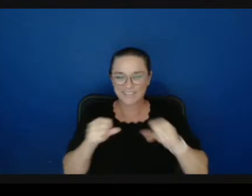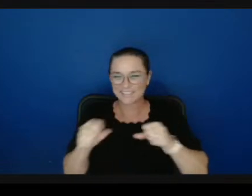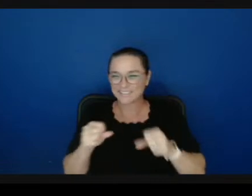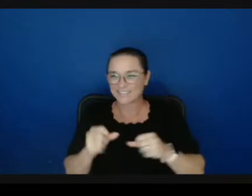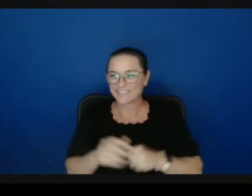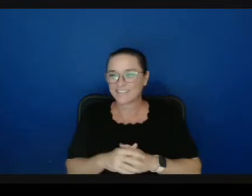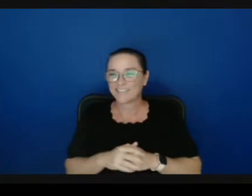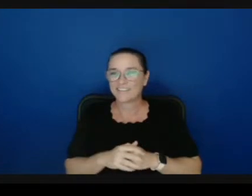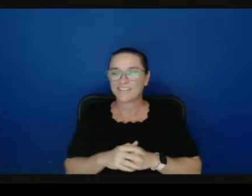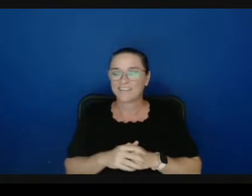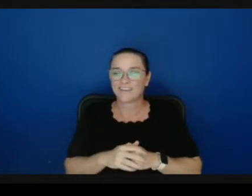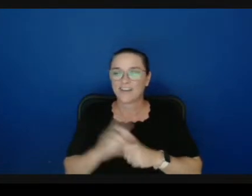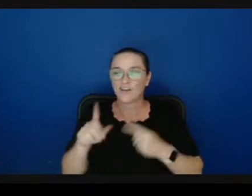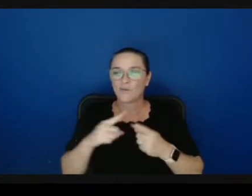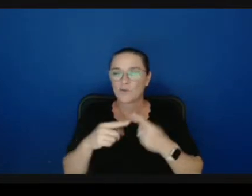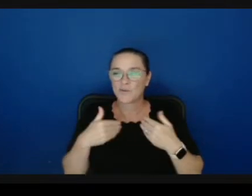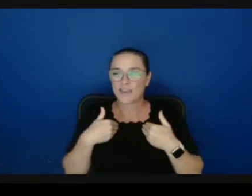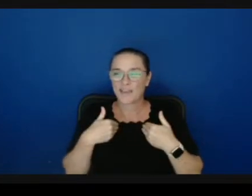had close to